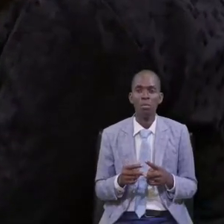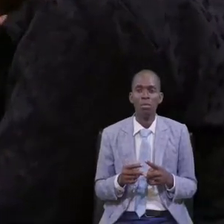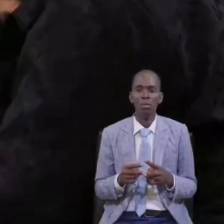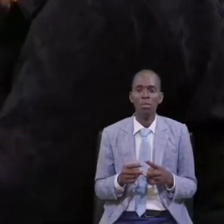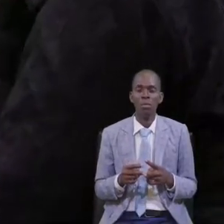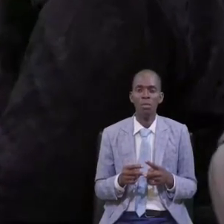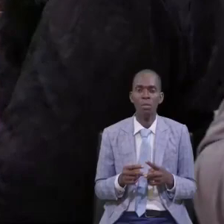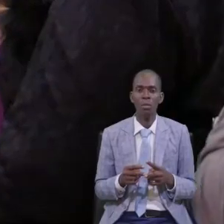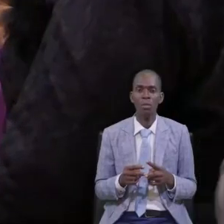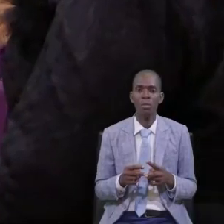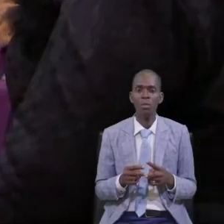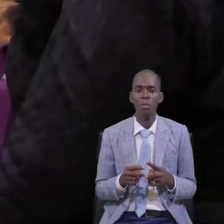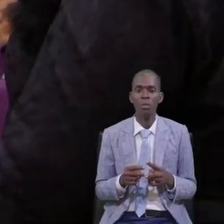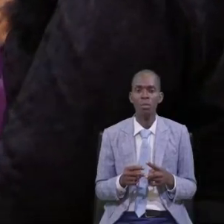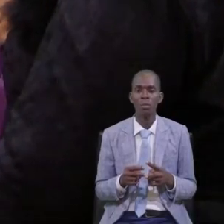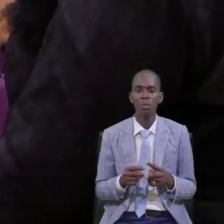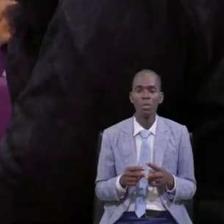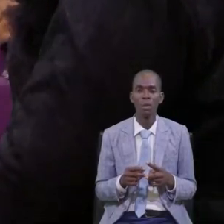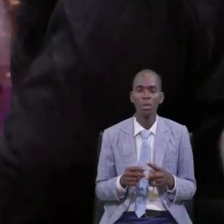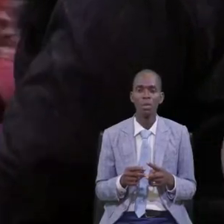your look,